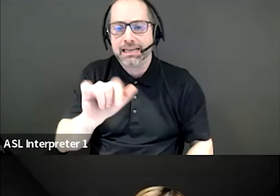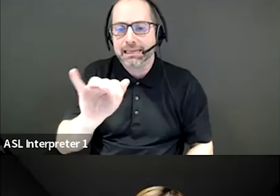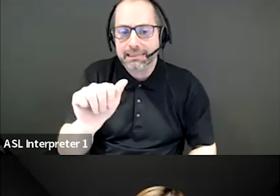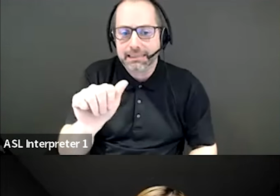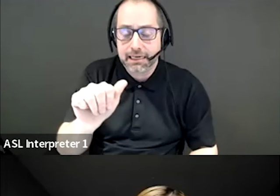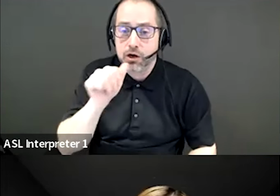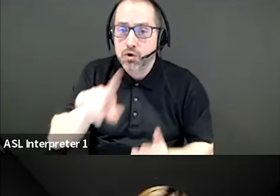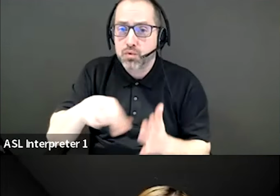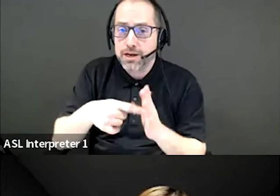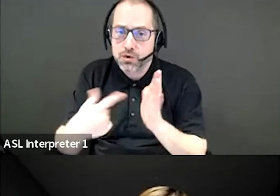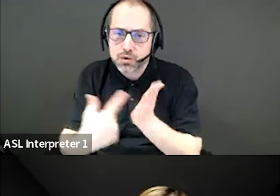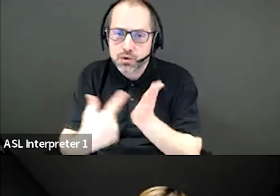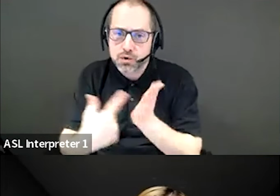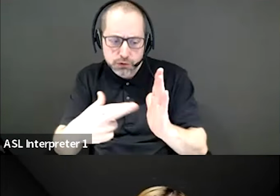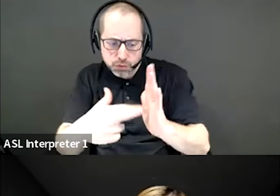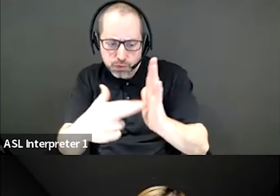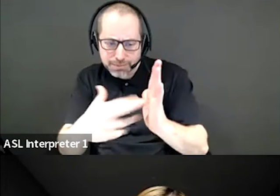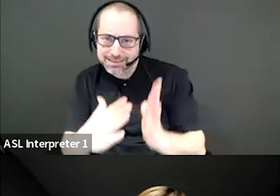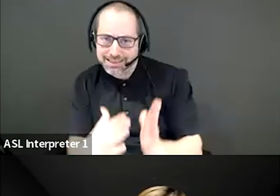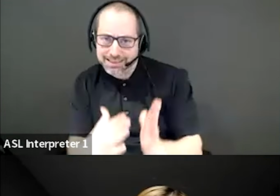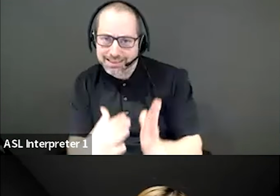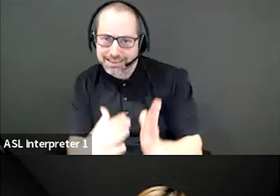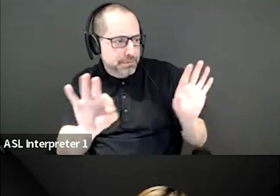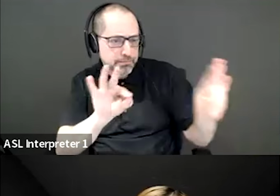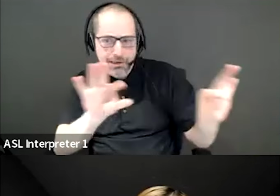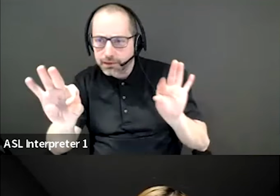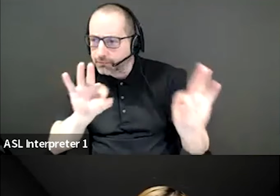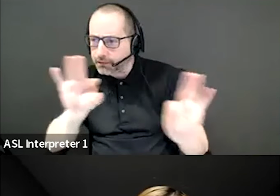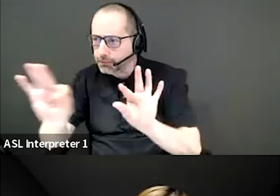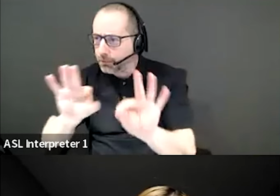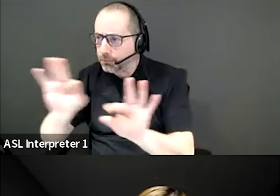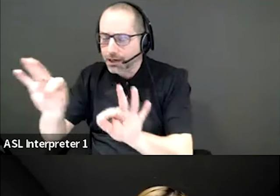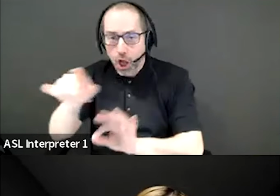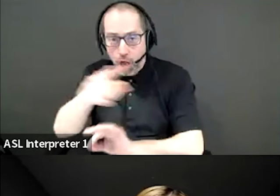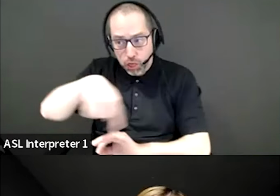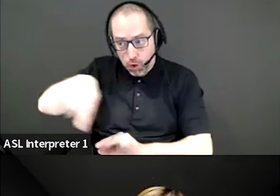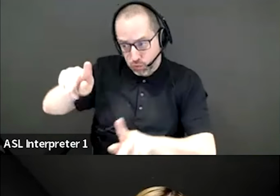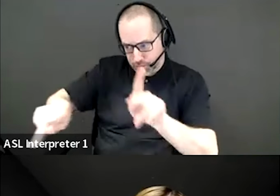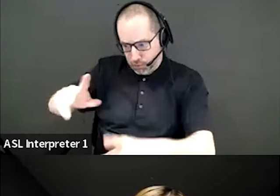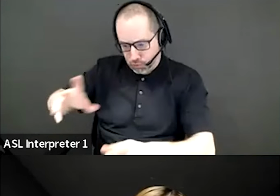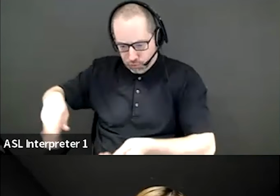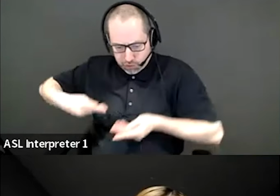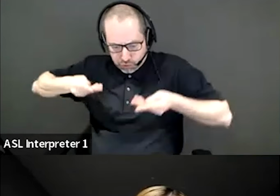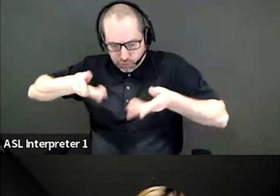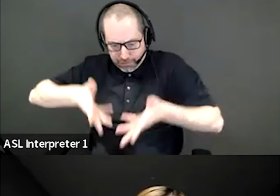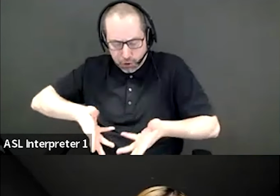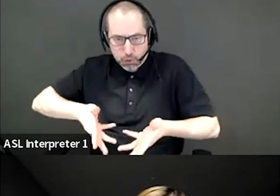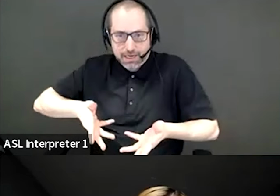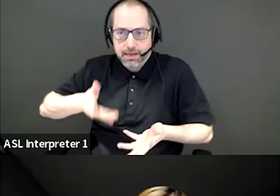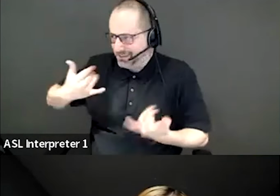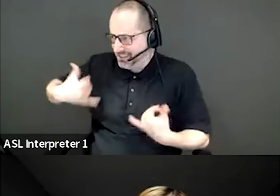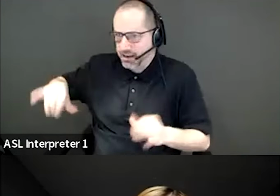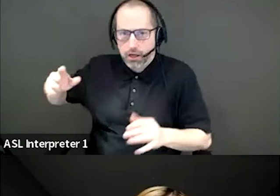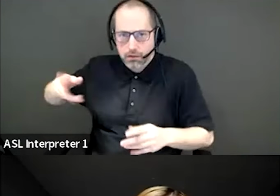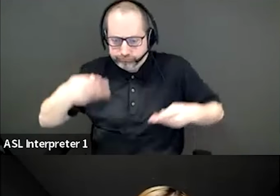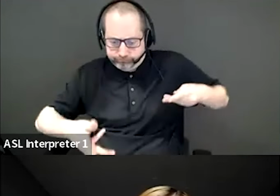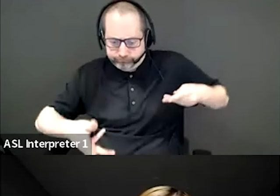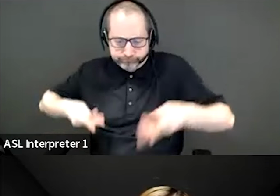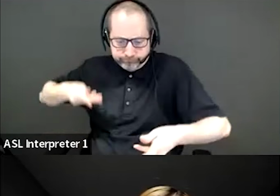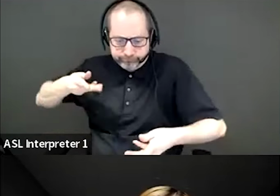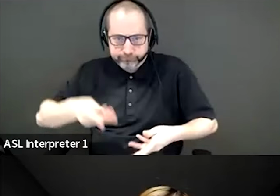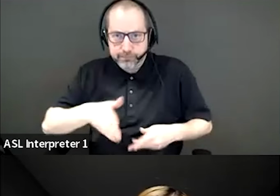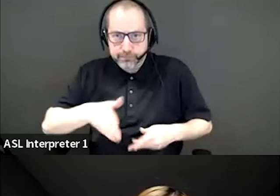representation and the people that all have contributed and are still contributing to Courage Stack, just the comprehensiveness of your